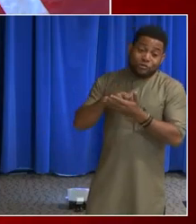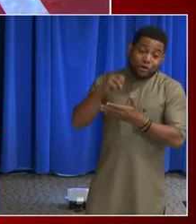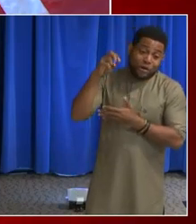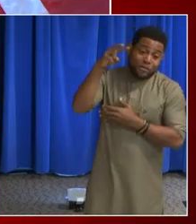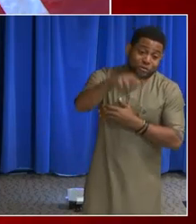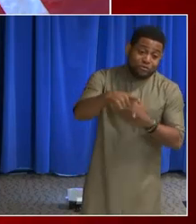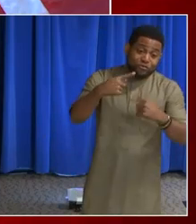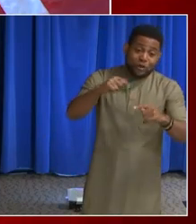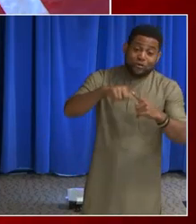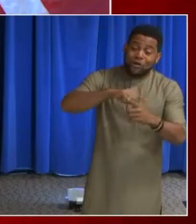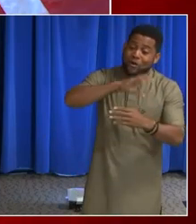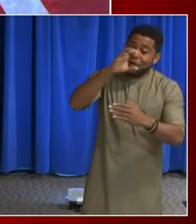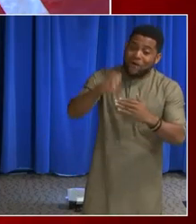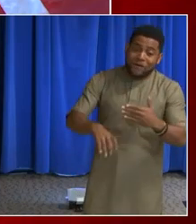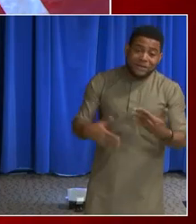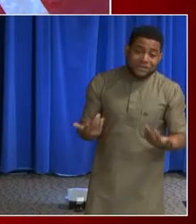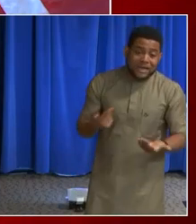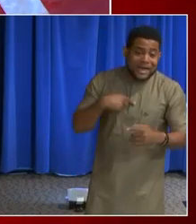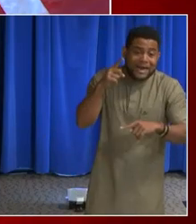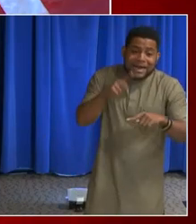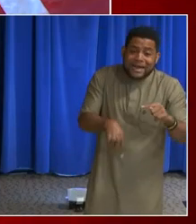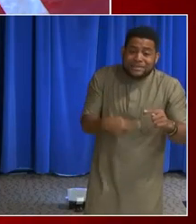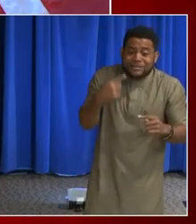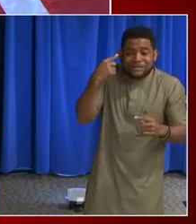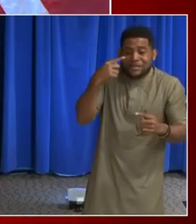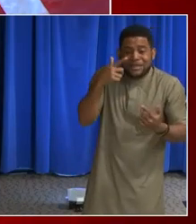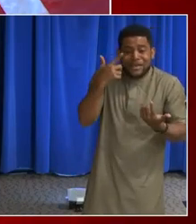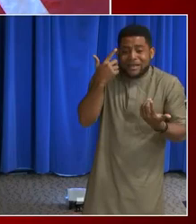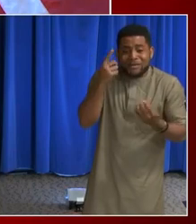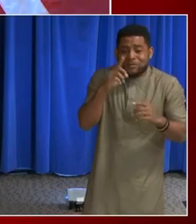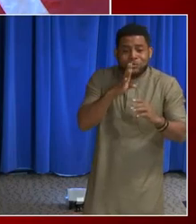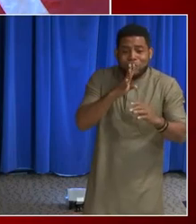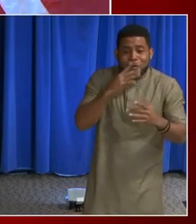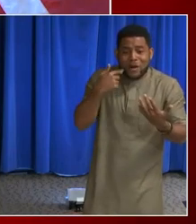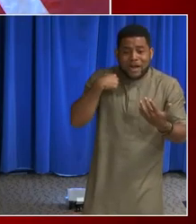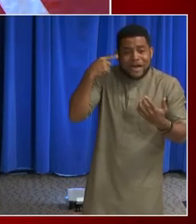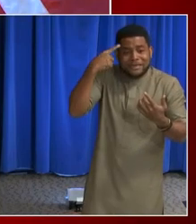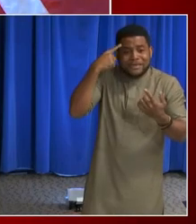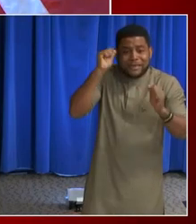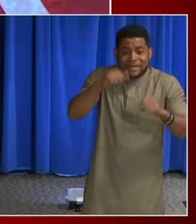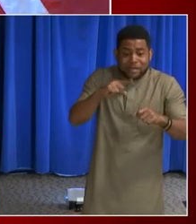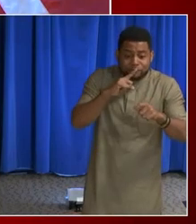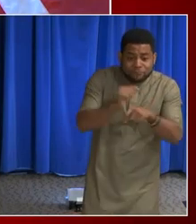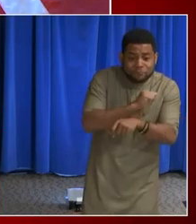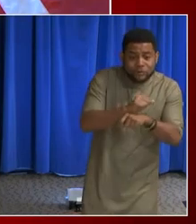that you're drawing, and I don't think that you can actually do that. You talked about the injury